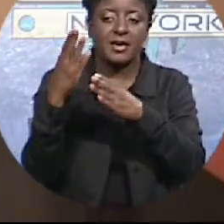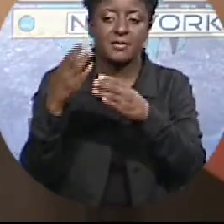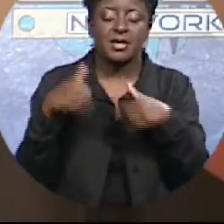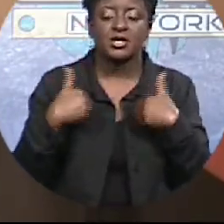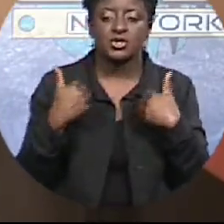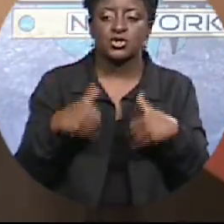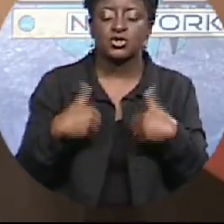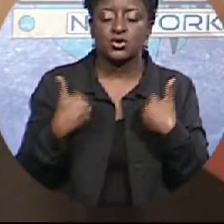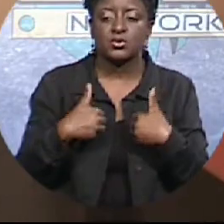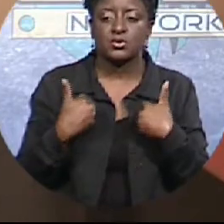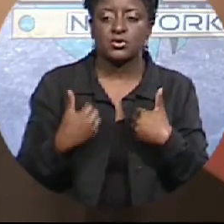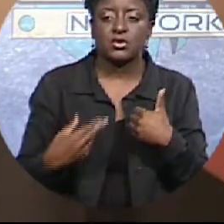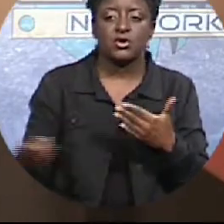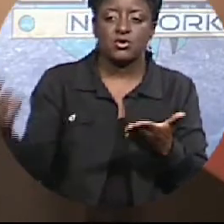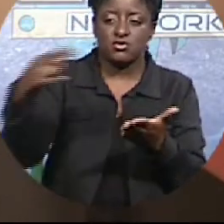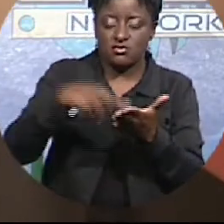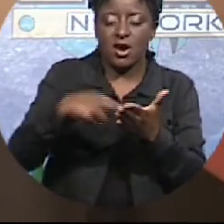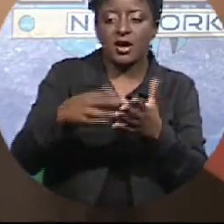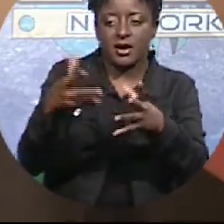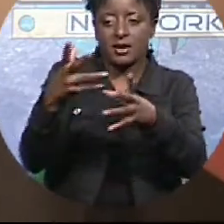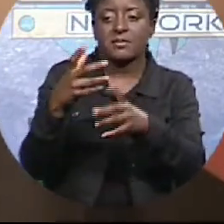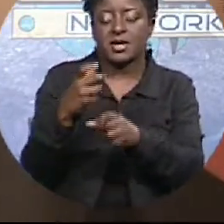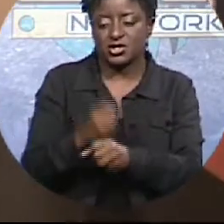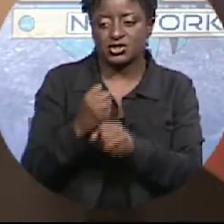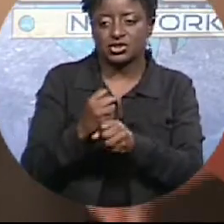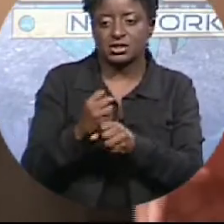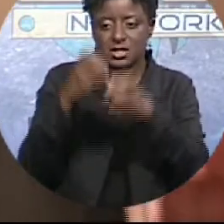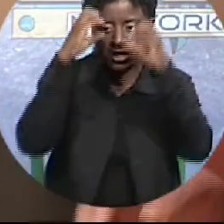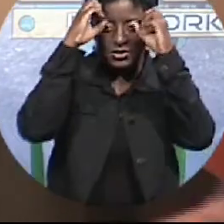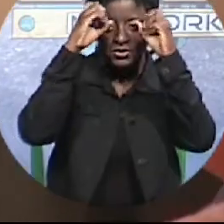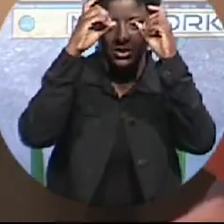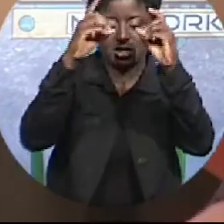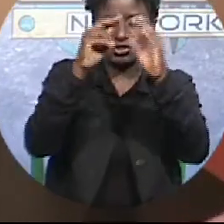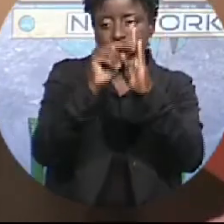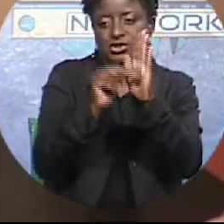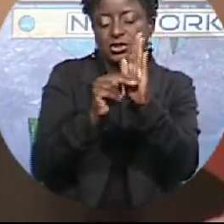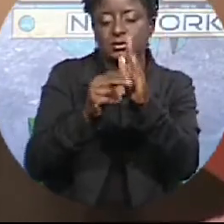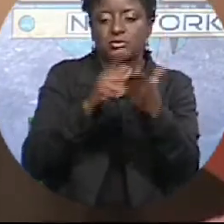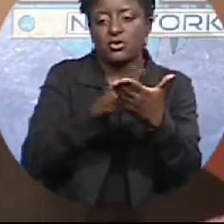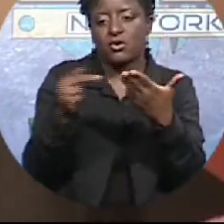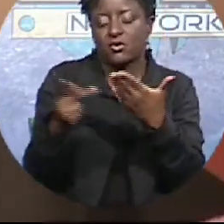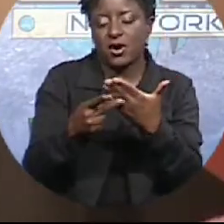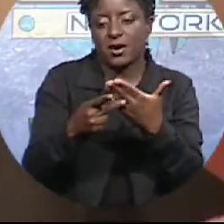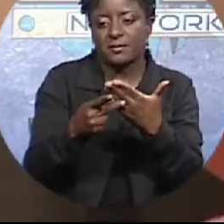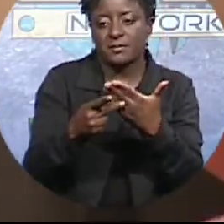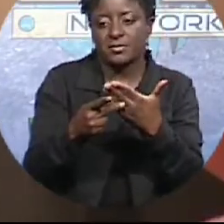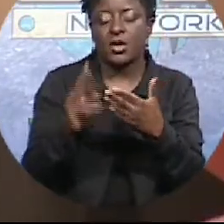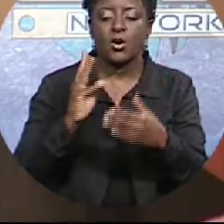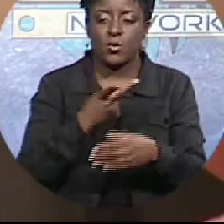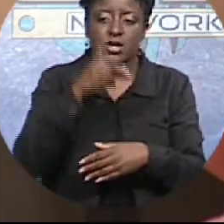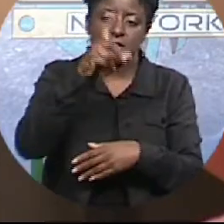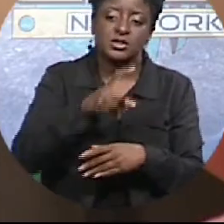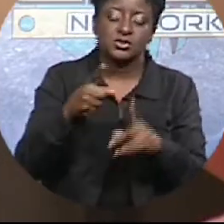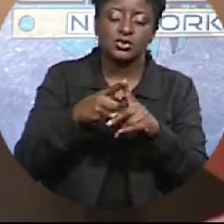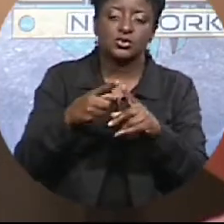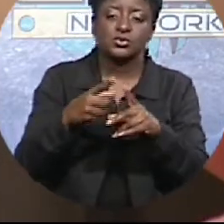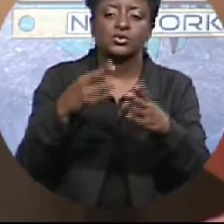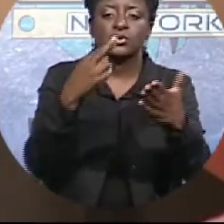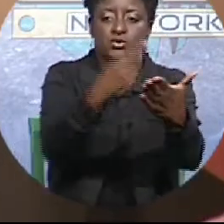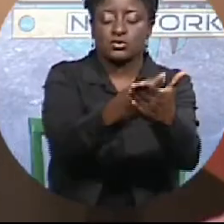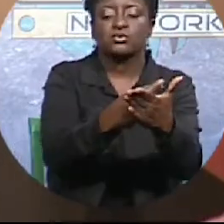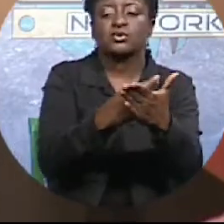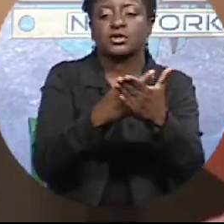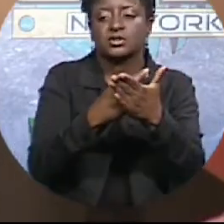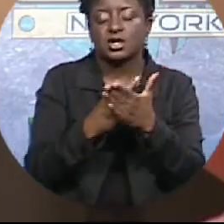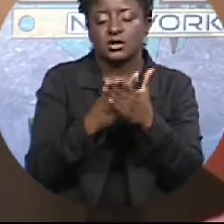Reclamation Educational Program. What I mean by that, we have to reach out to many of our students